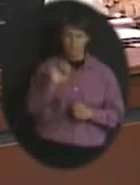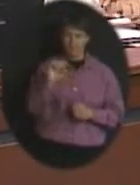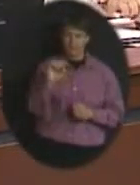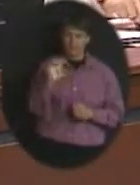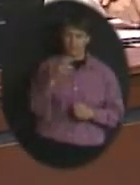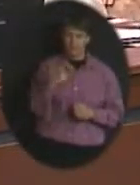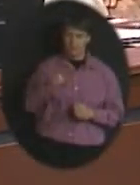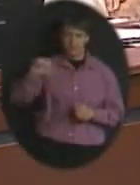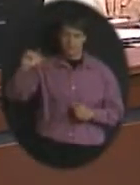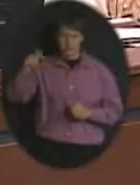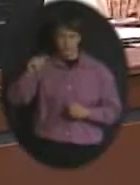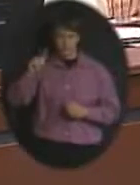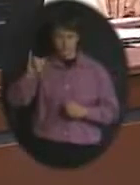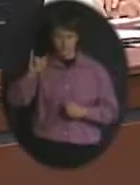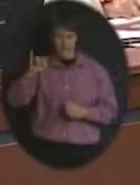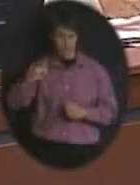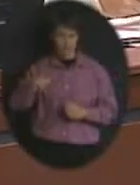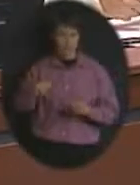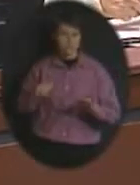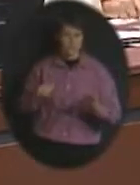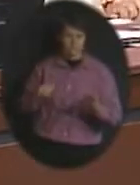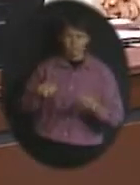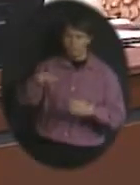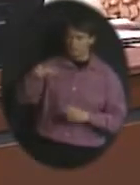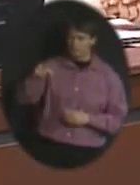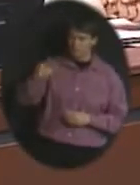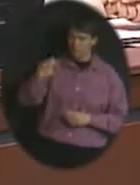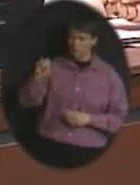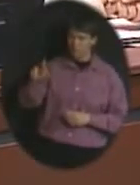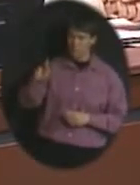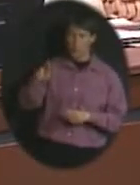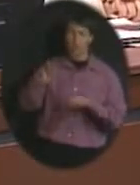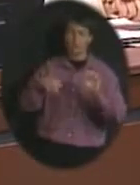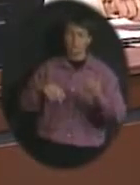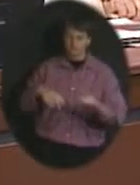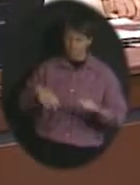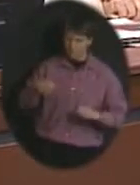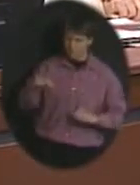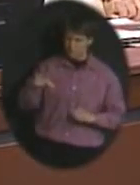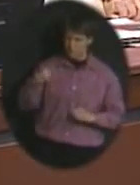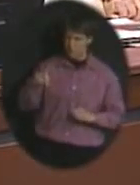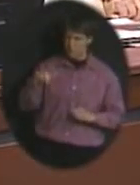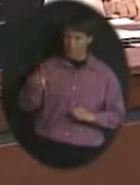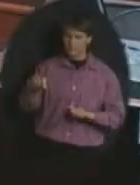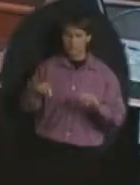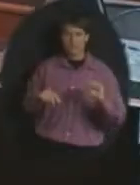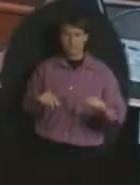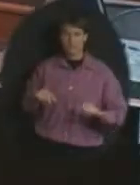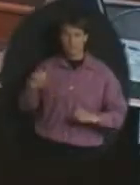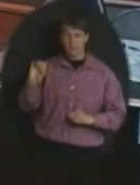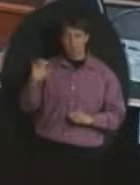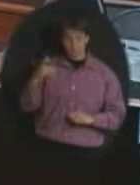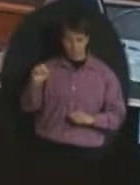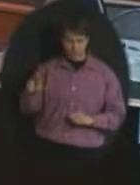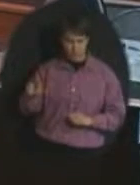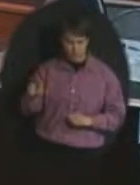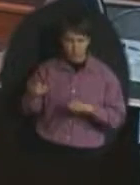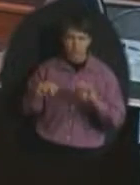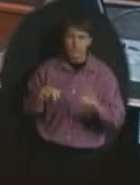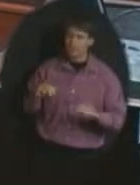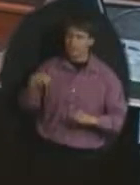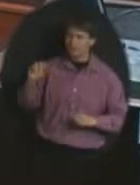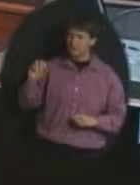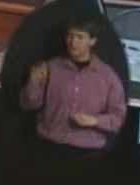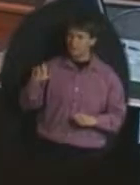second by Dr. Daniels. Would you call the roll, please? Mr. Parker? Yes. Mr. Poland? Yes. Mr. Shearer? Yes.